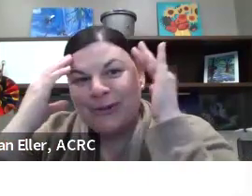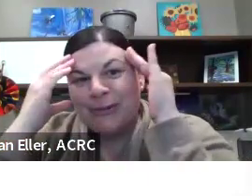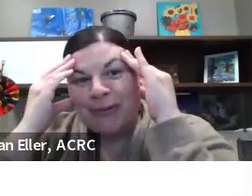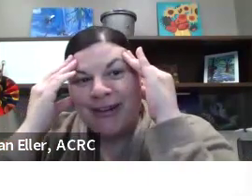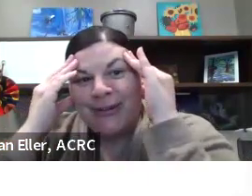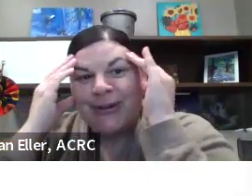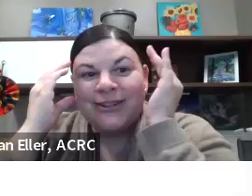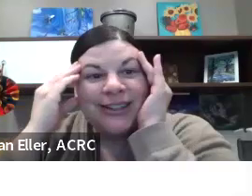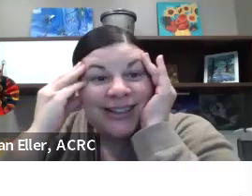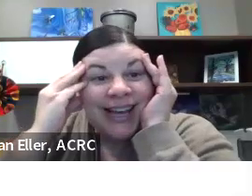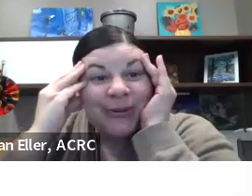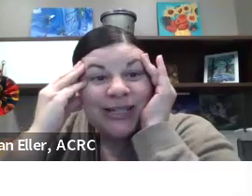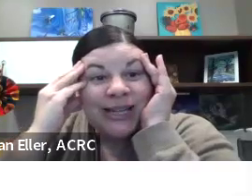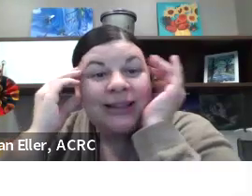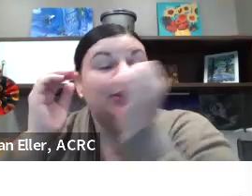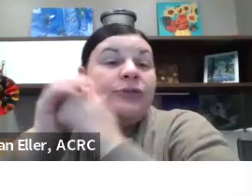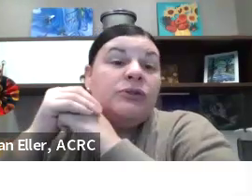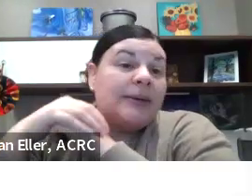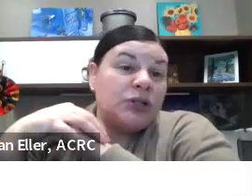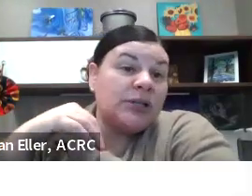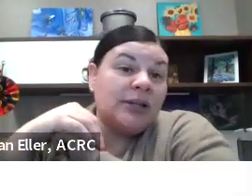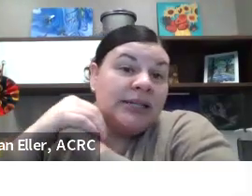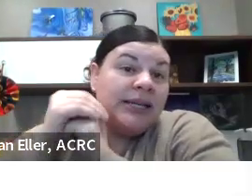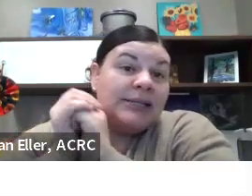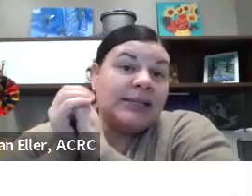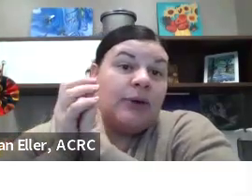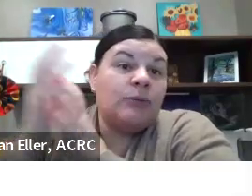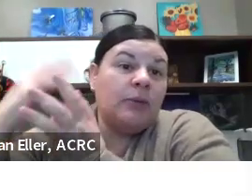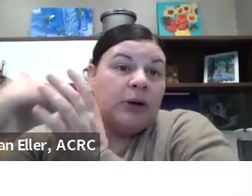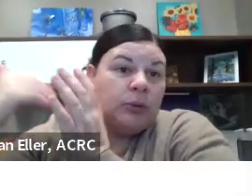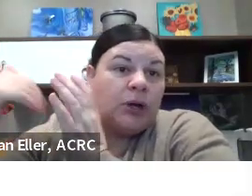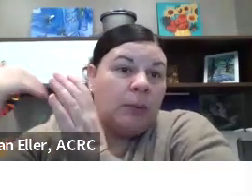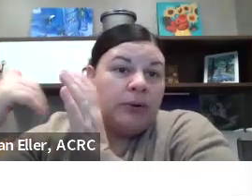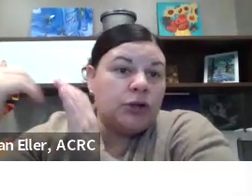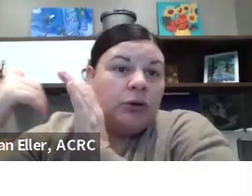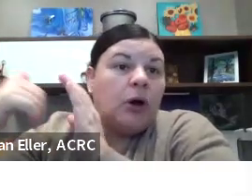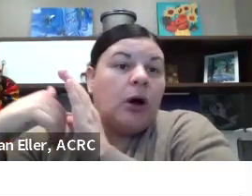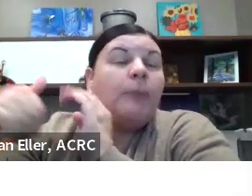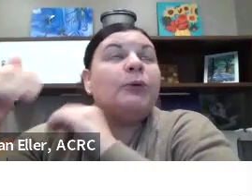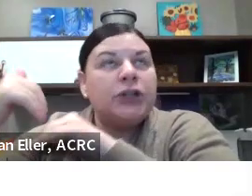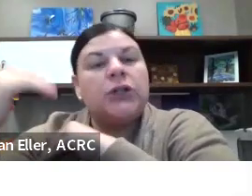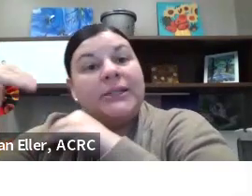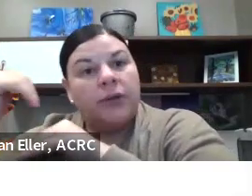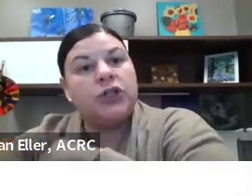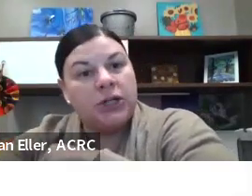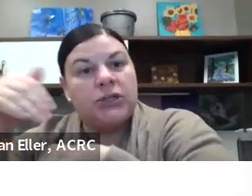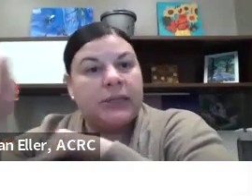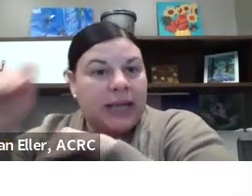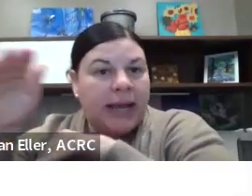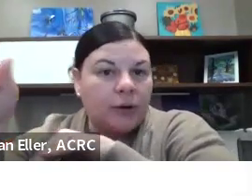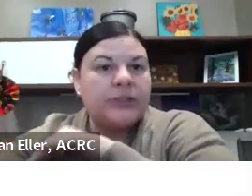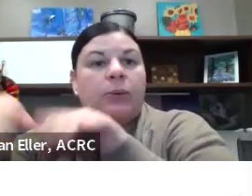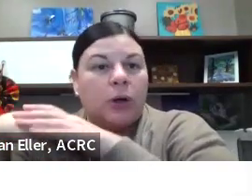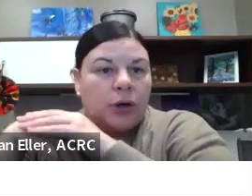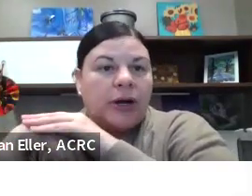learning the service provider directory that they had to extend things a few times just because on the DDS side, right, but they weren't able to operationalize all the changes